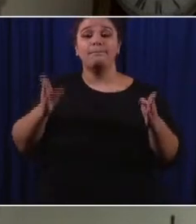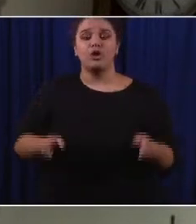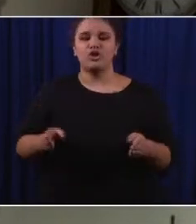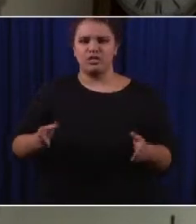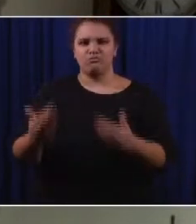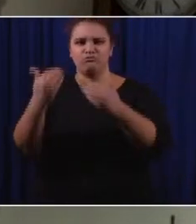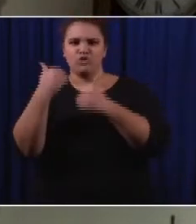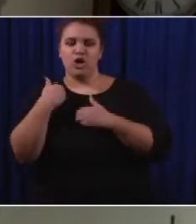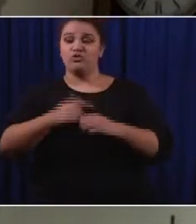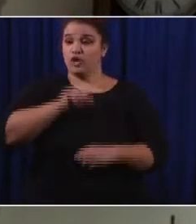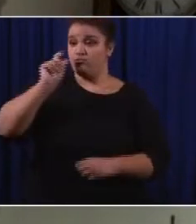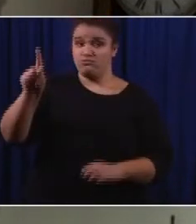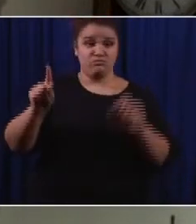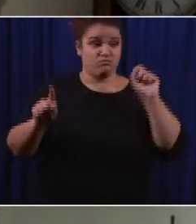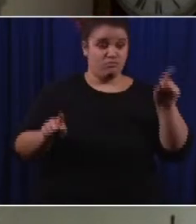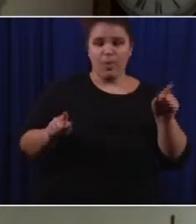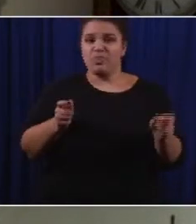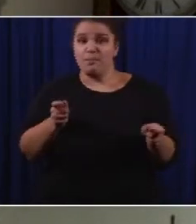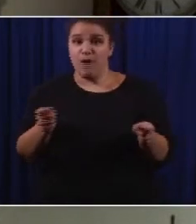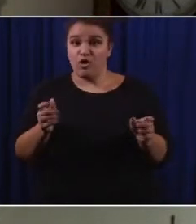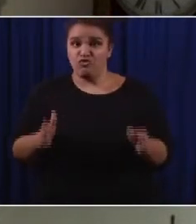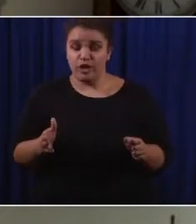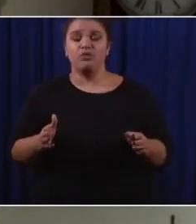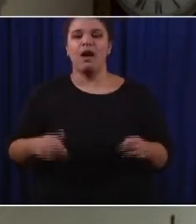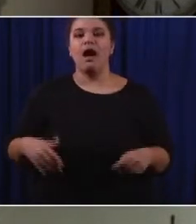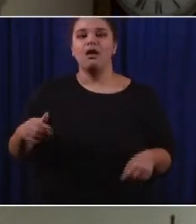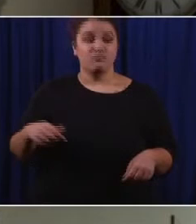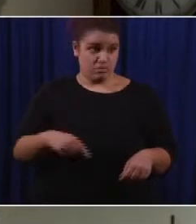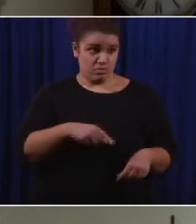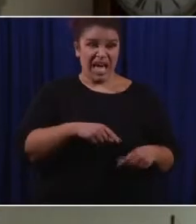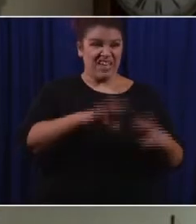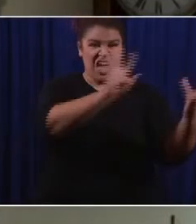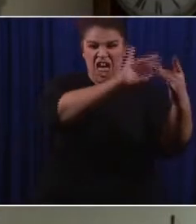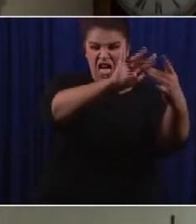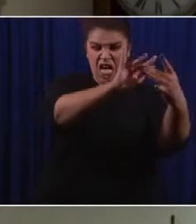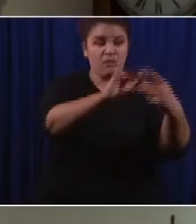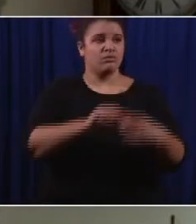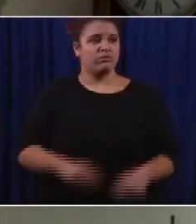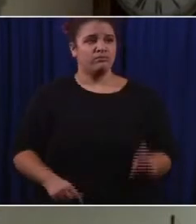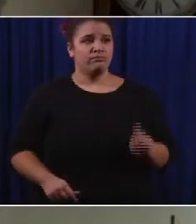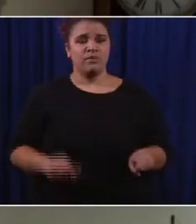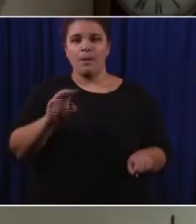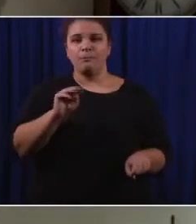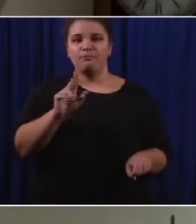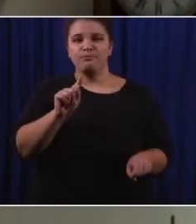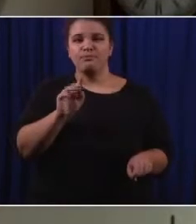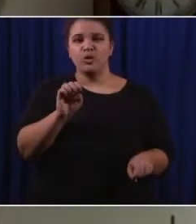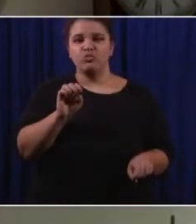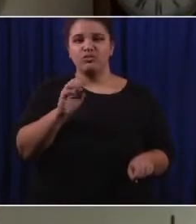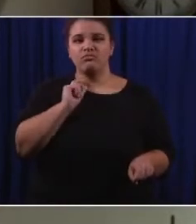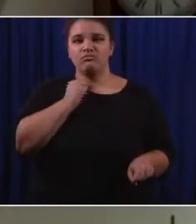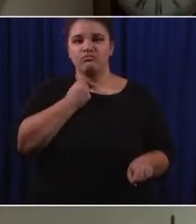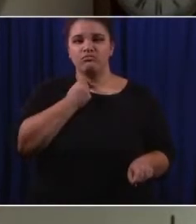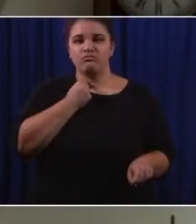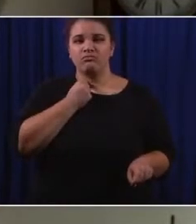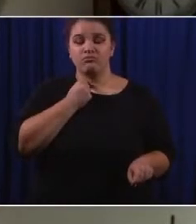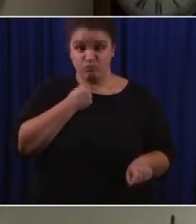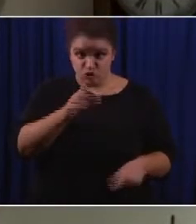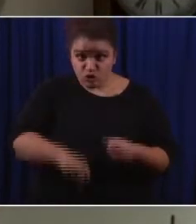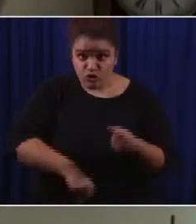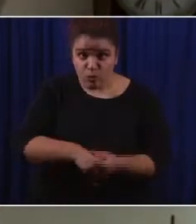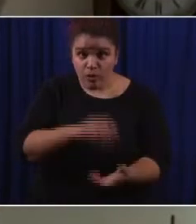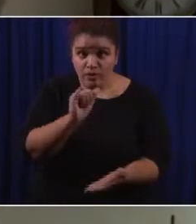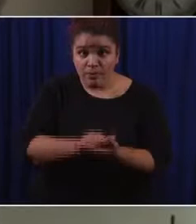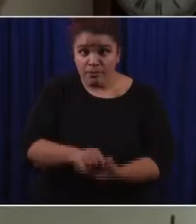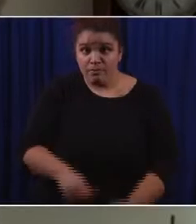start violating the rules and trying to shout down their opponent? Well, they've already said they're going to look at this. There's